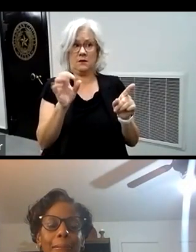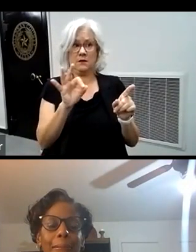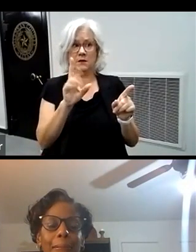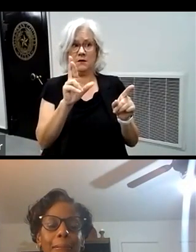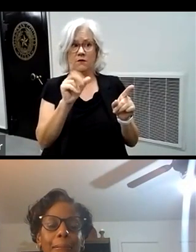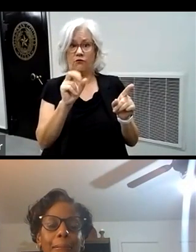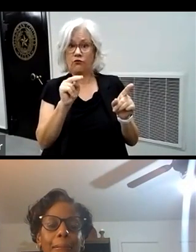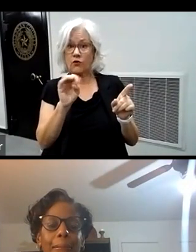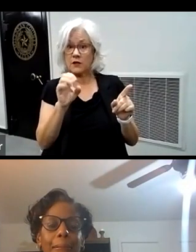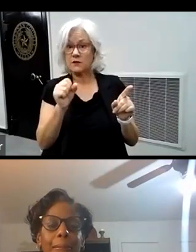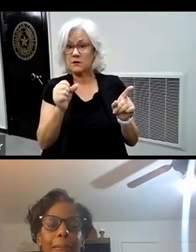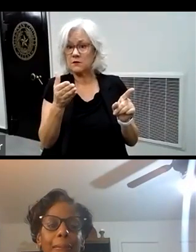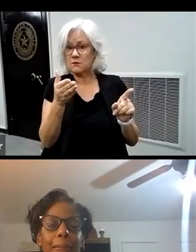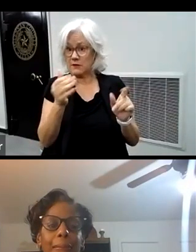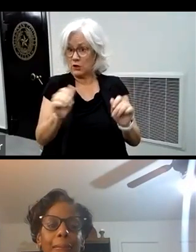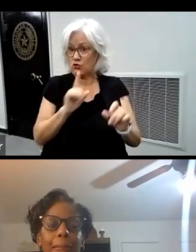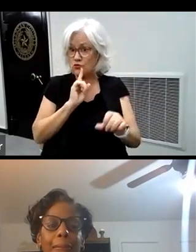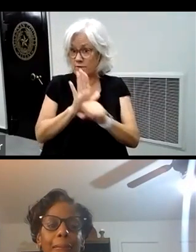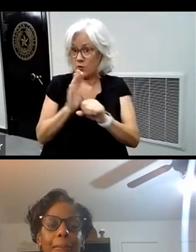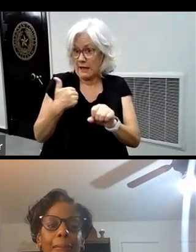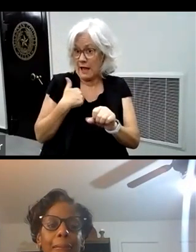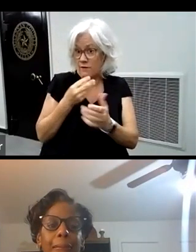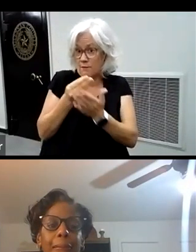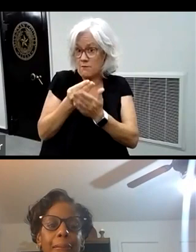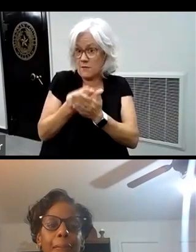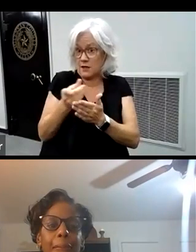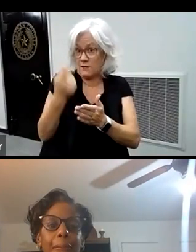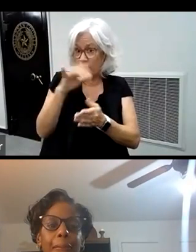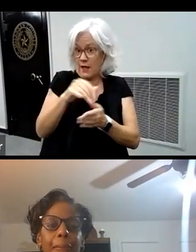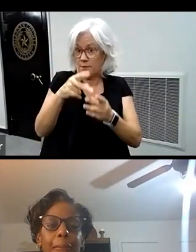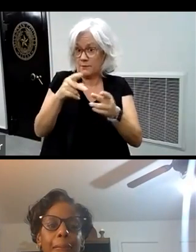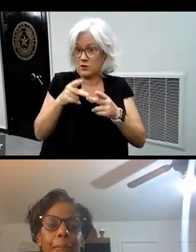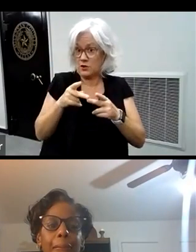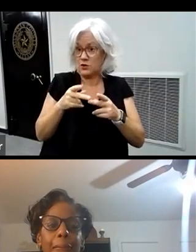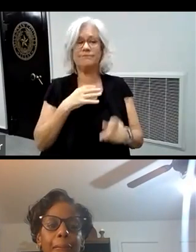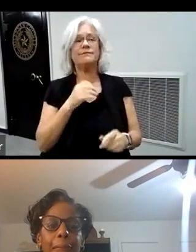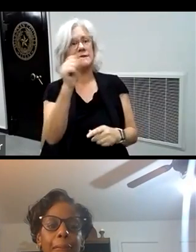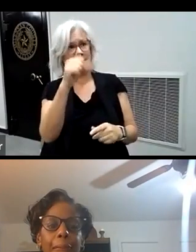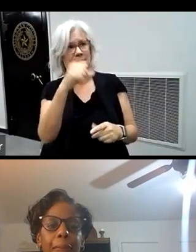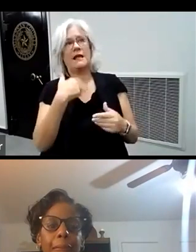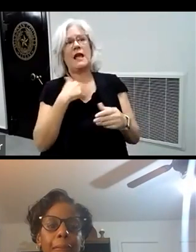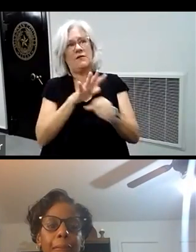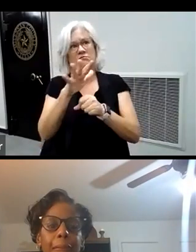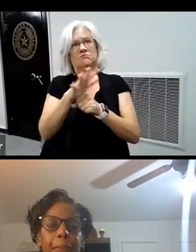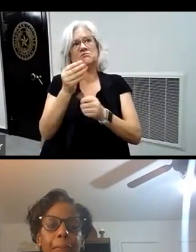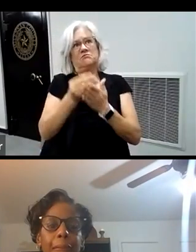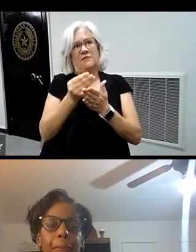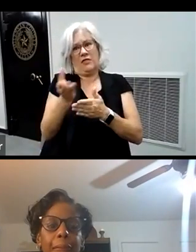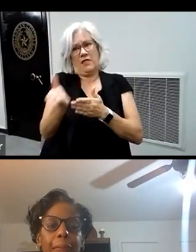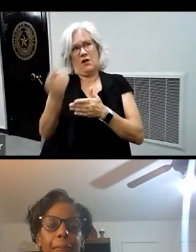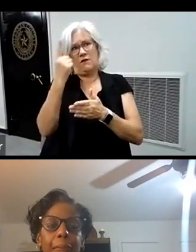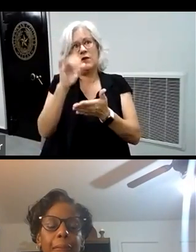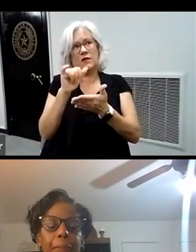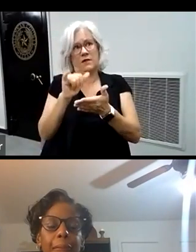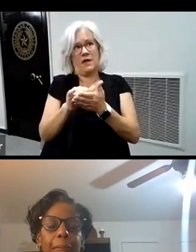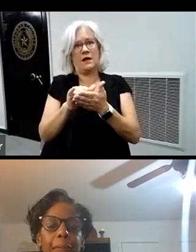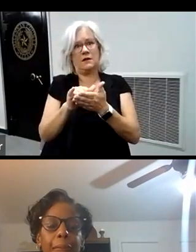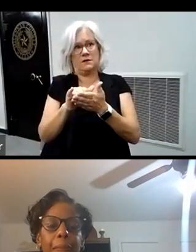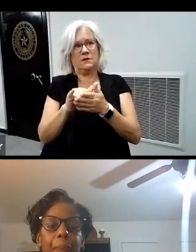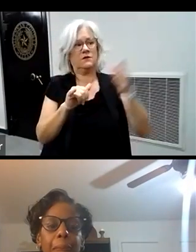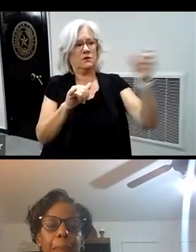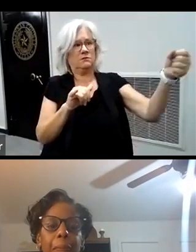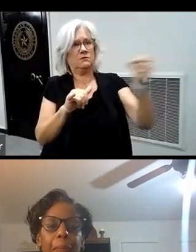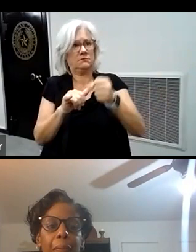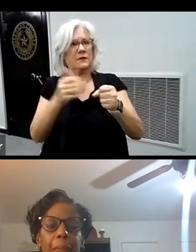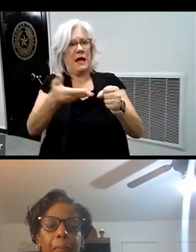Francis, you can confirm that the funds are there. Yes, sir. They have sufficient budgeted funds there to fill that position before that